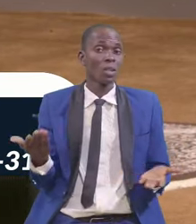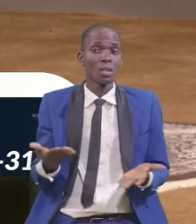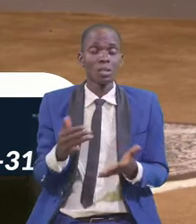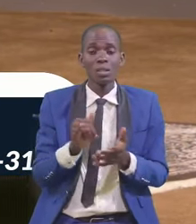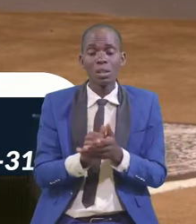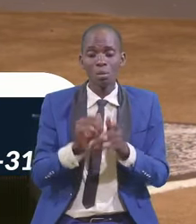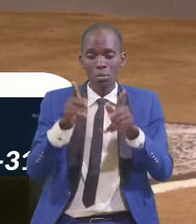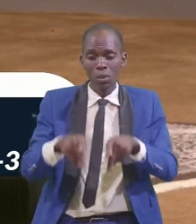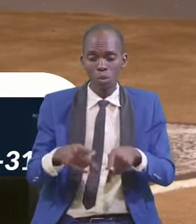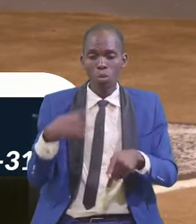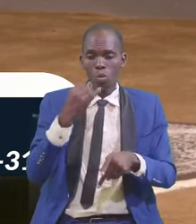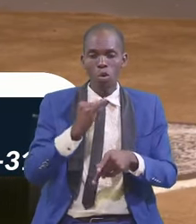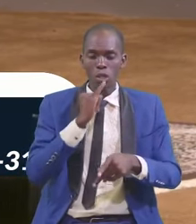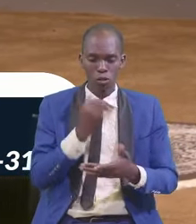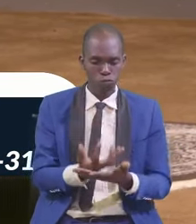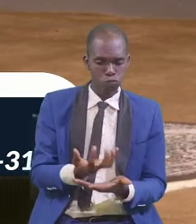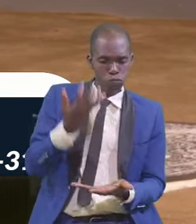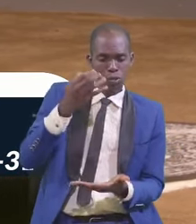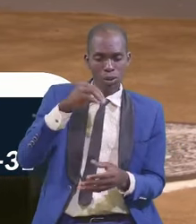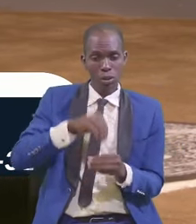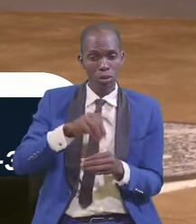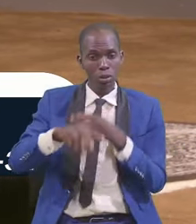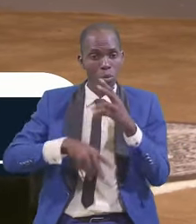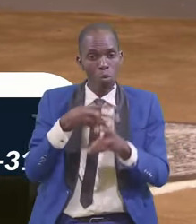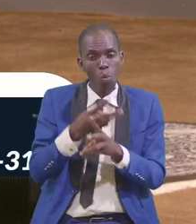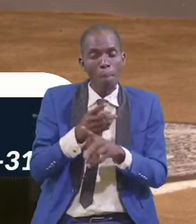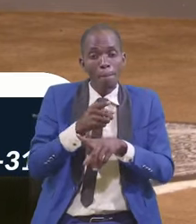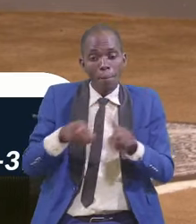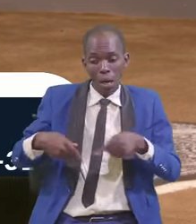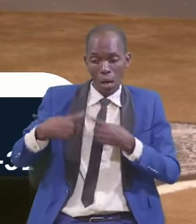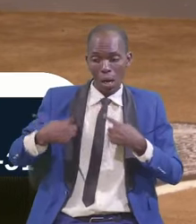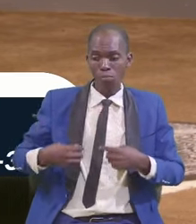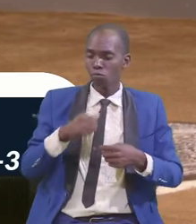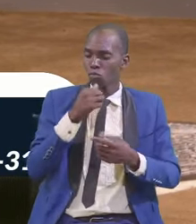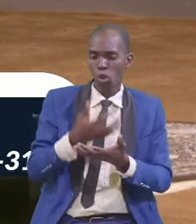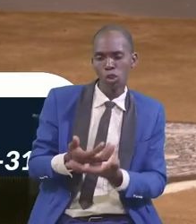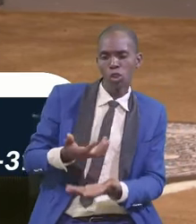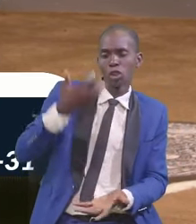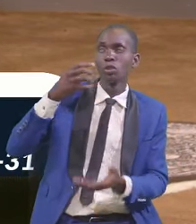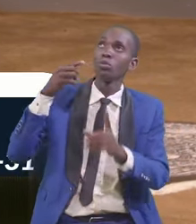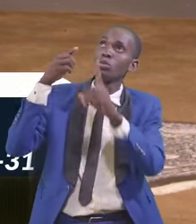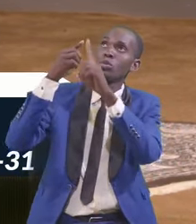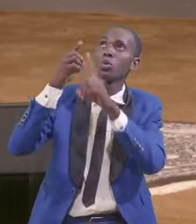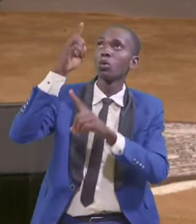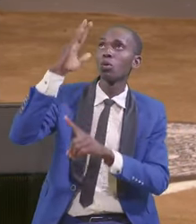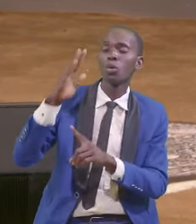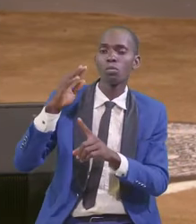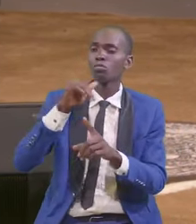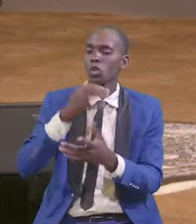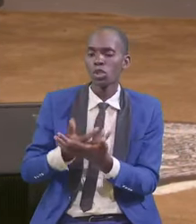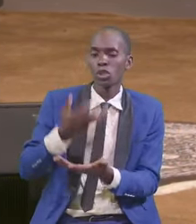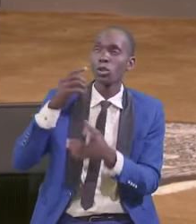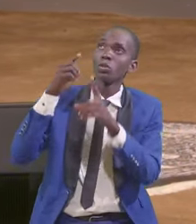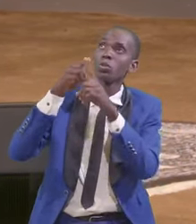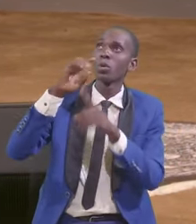rich in Grace it's not rich towards God it's not rich in godliness all he has all he can point